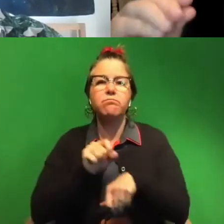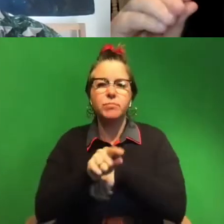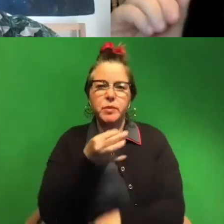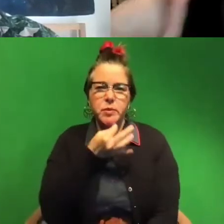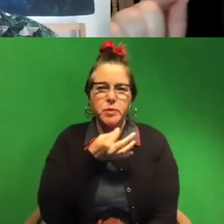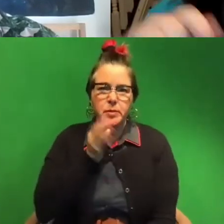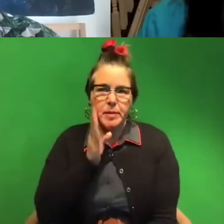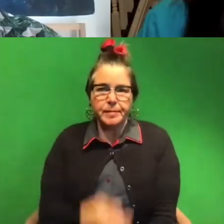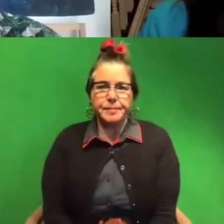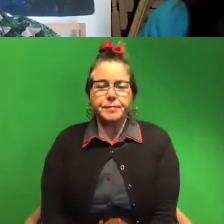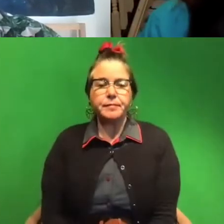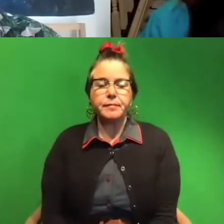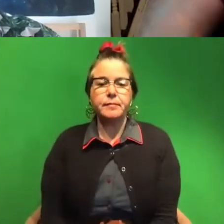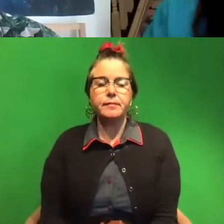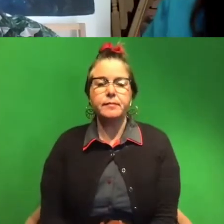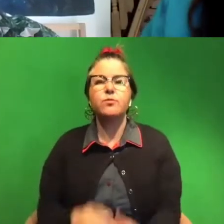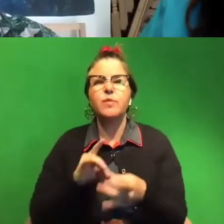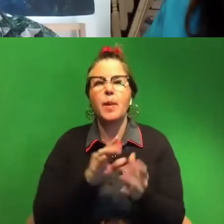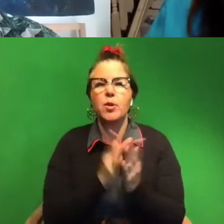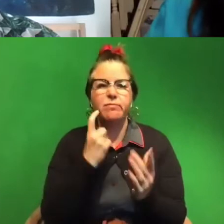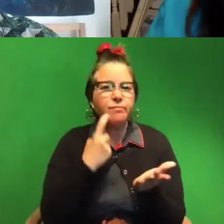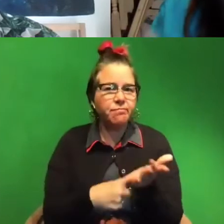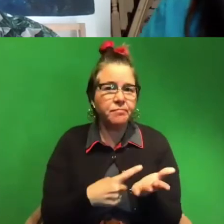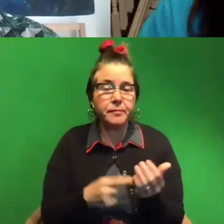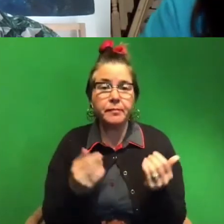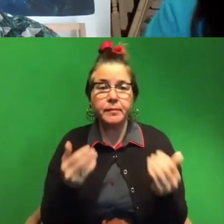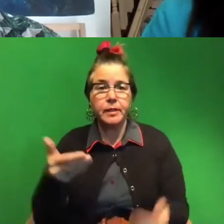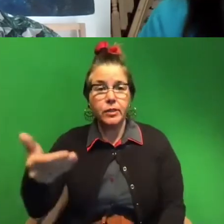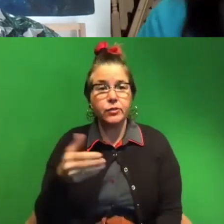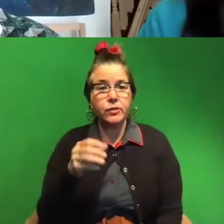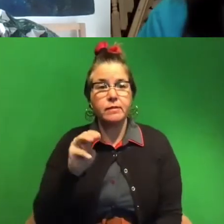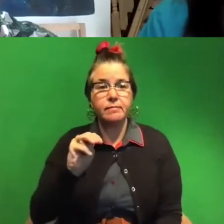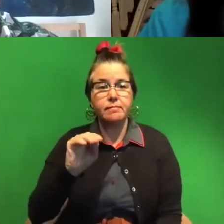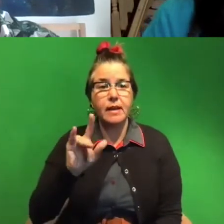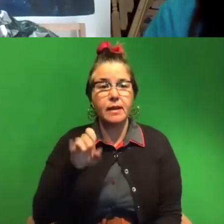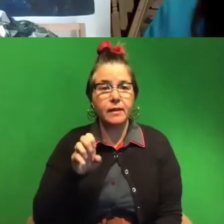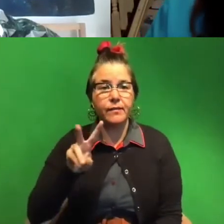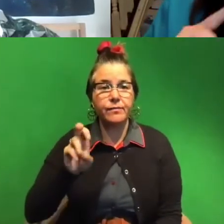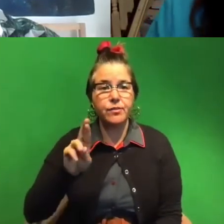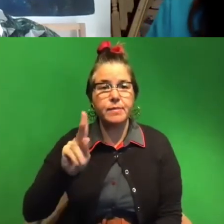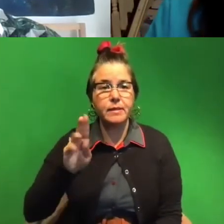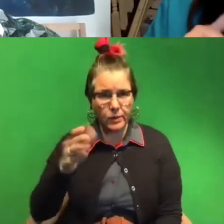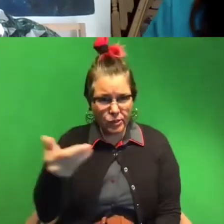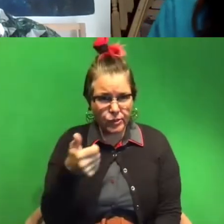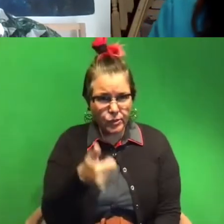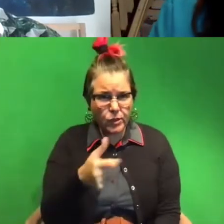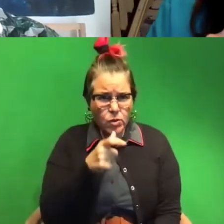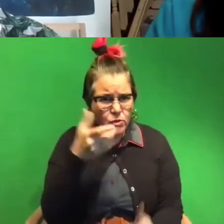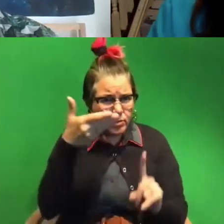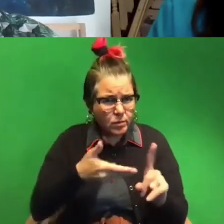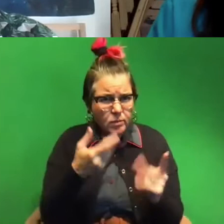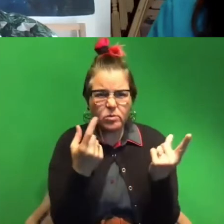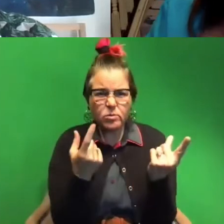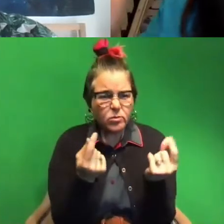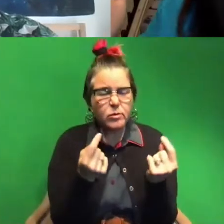shortly for that book. At this point, let's introduce Madelaine Verbeek. Madi, do you want to introduce who you are, what you do,